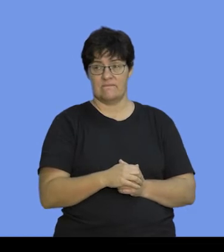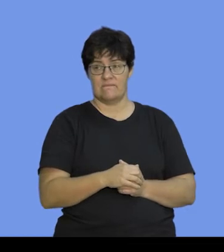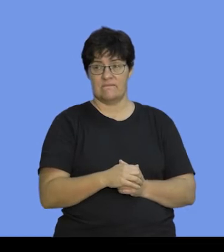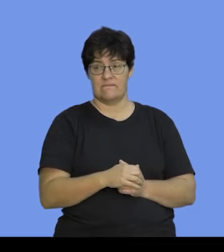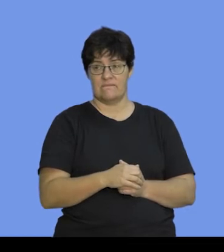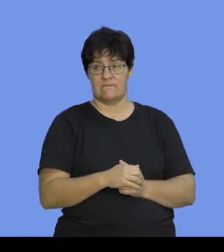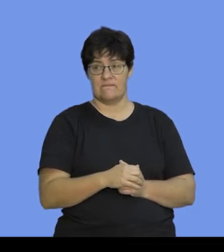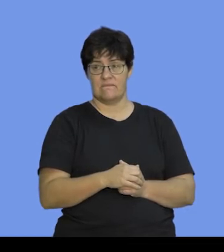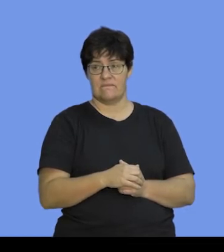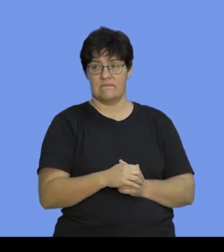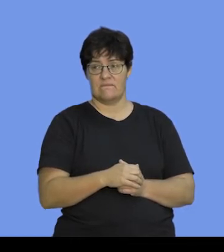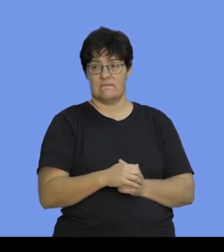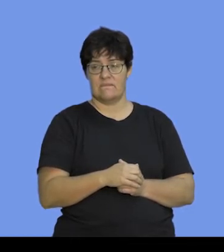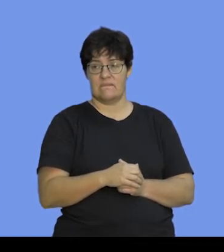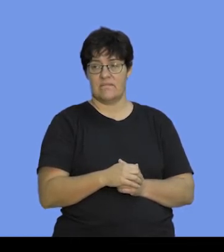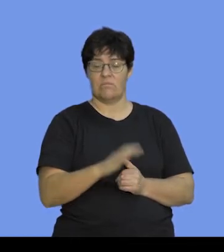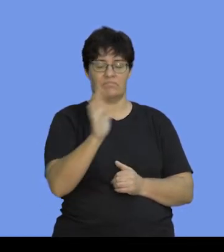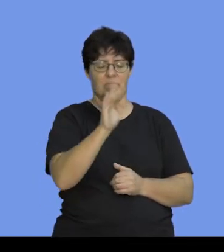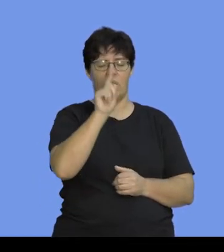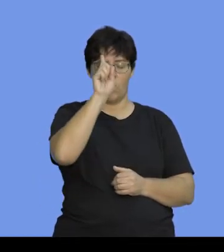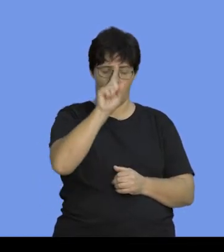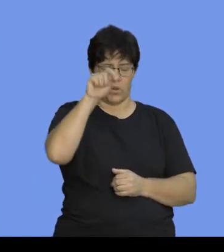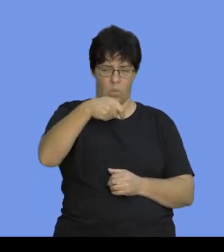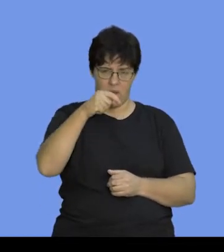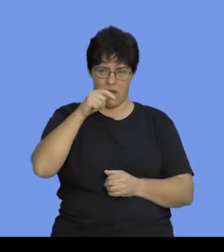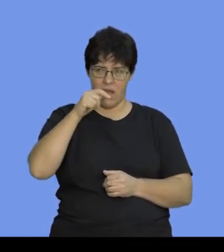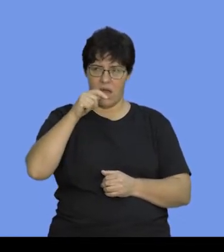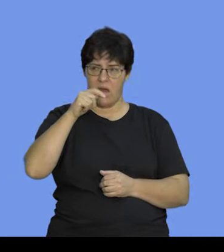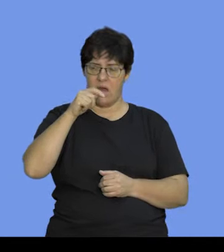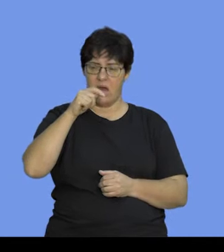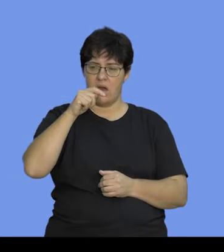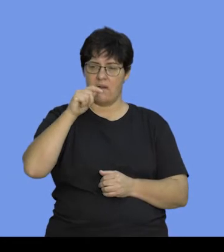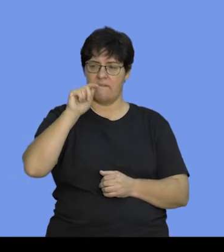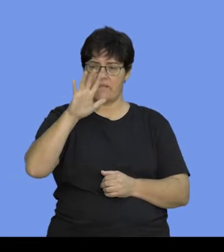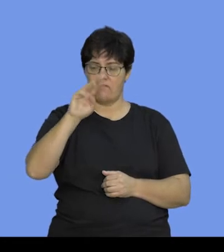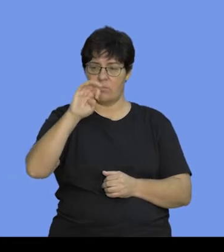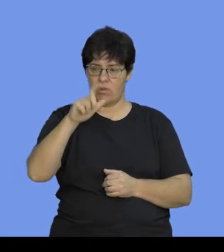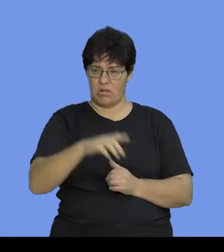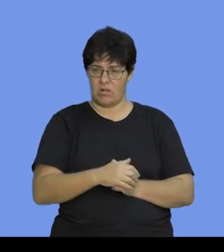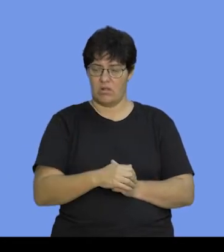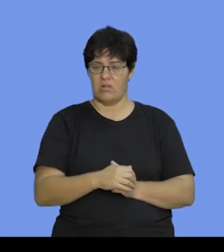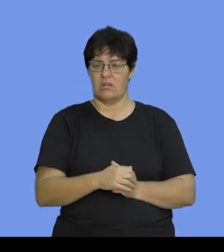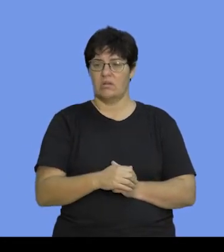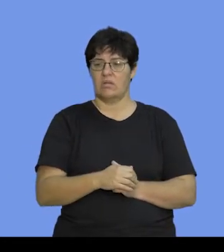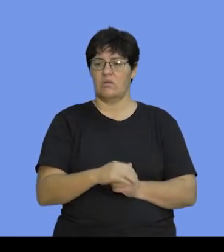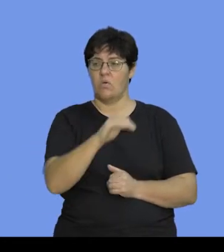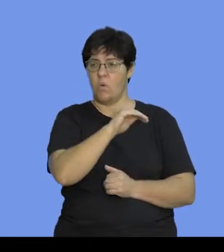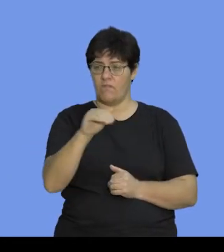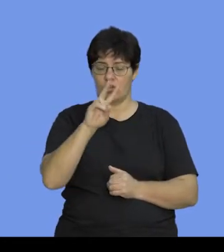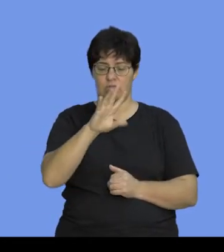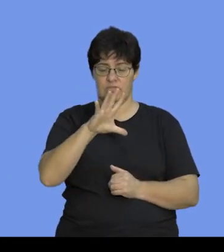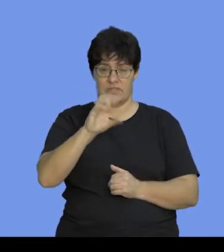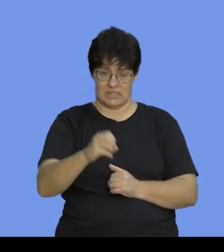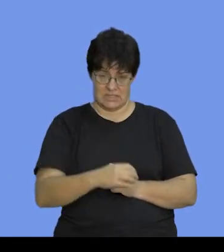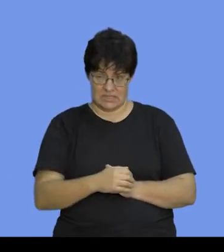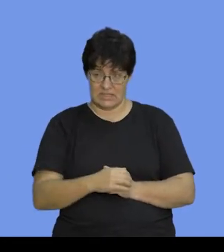moles. Okay, actually it's 1,5 moles divided by 250 cubic centimeters. Okay, I just